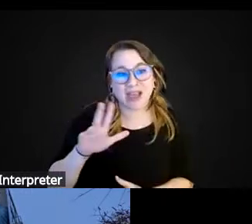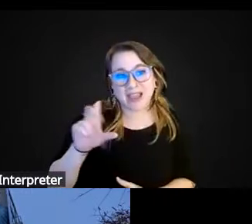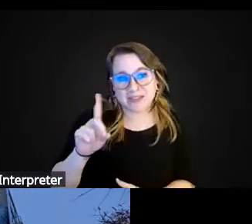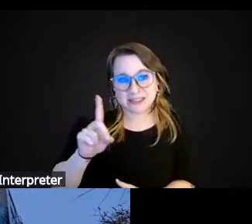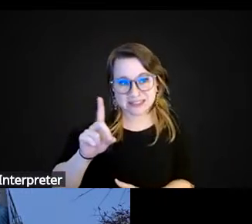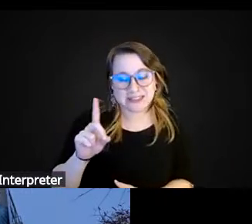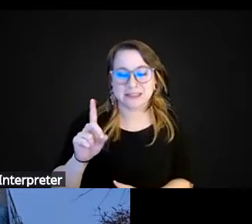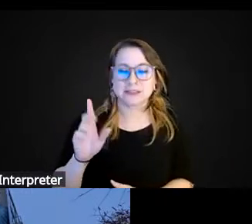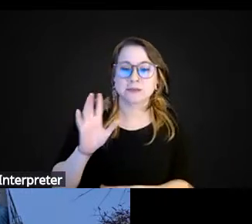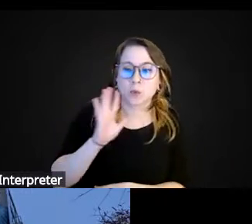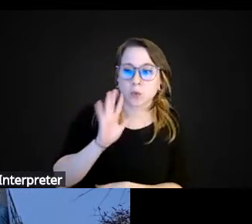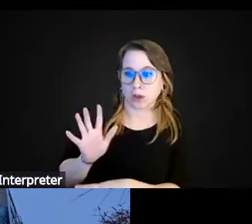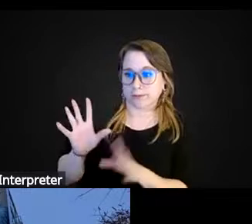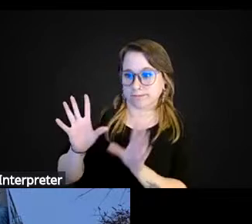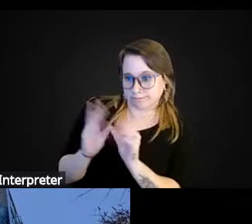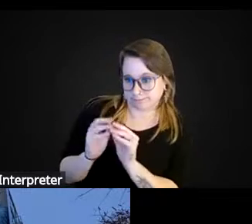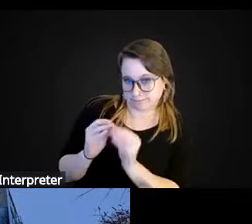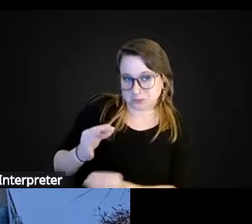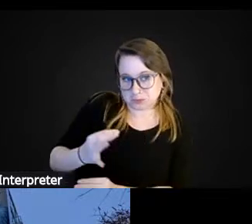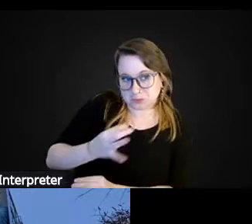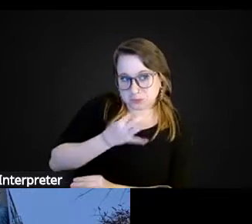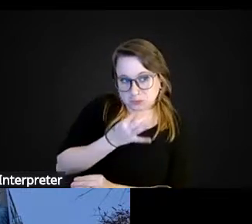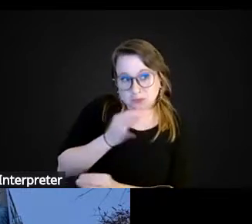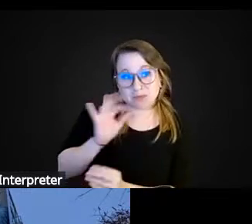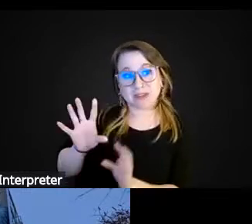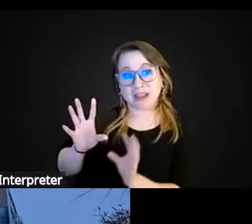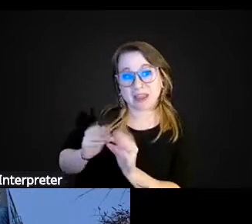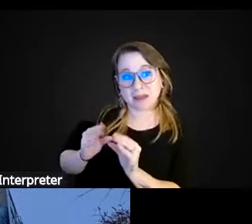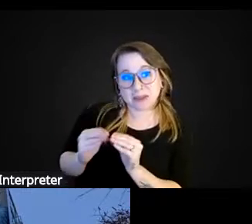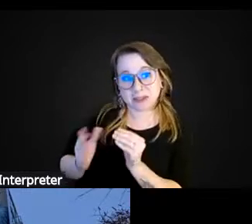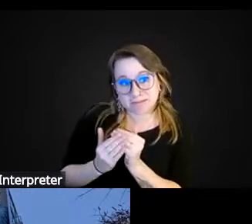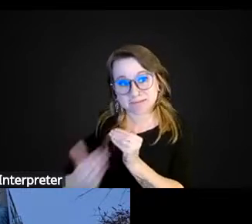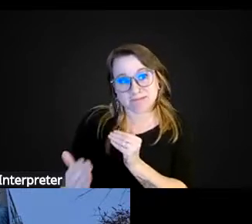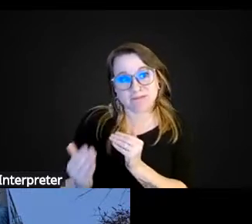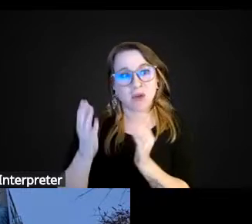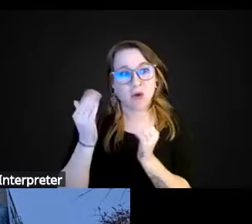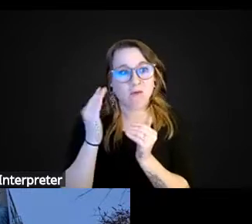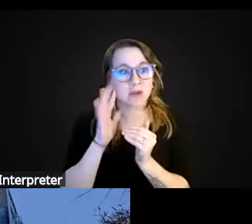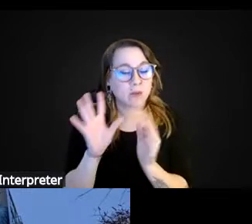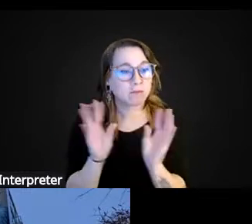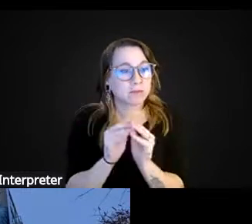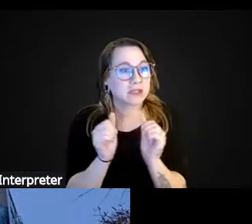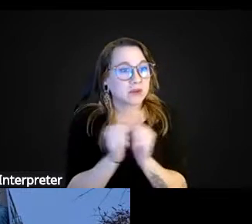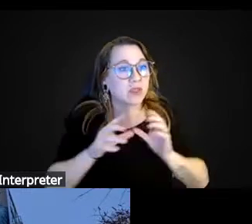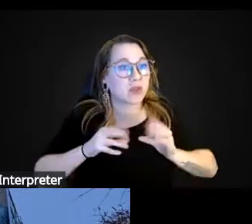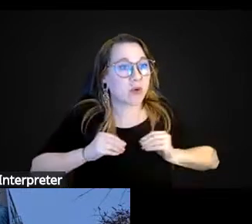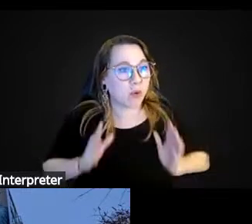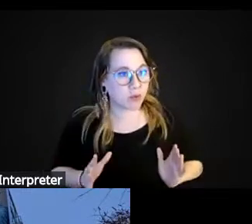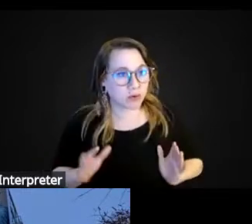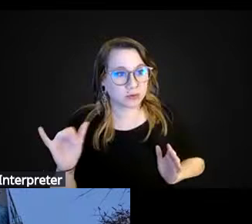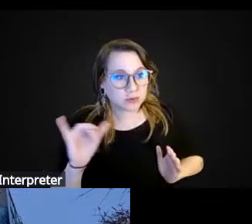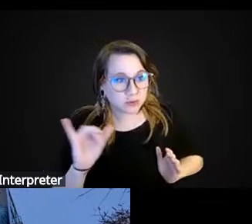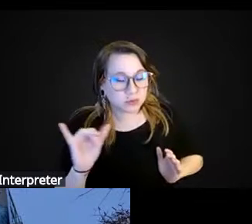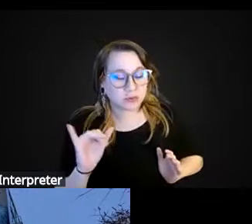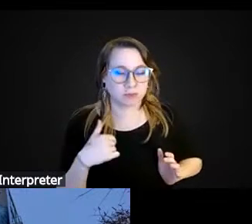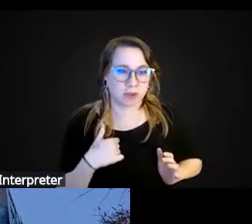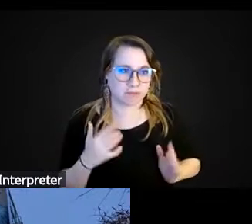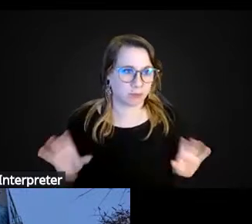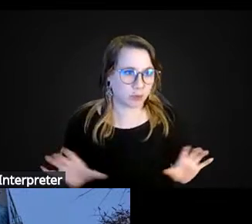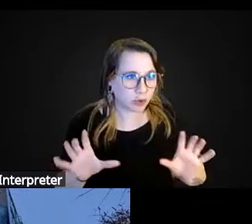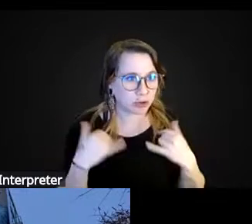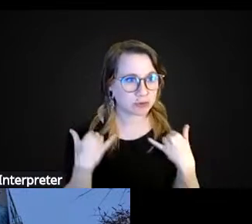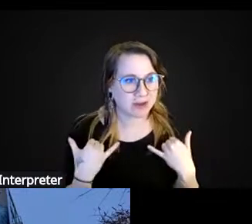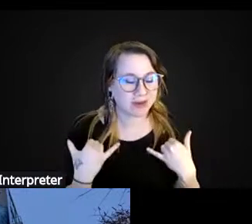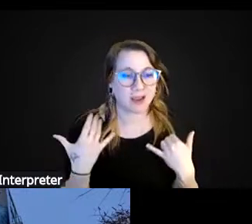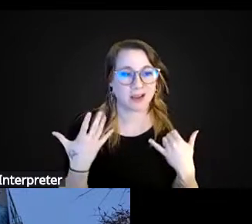meeting soon. And then from that meeting, we're hoping that we'll get a meeting with the owner of the store. But what I want to encourage everyone to do now is to take